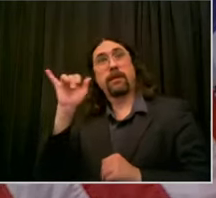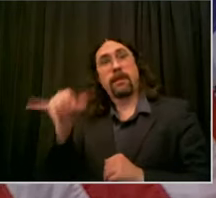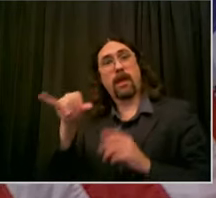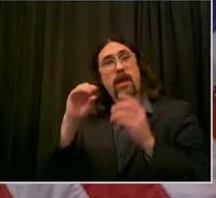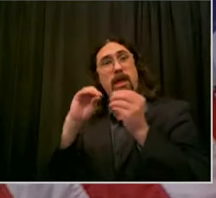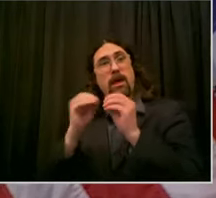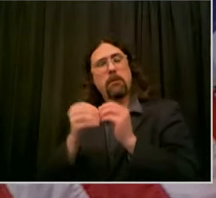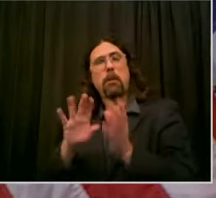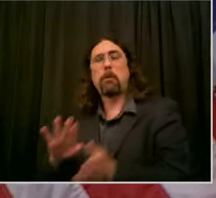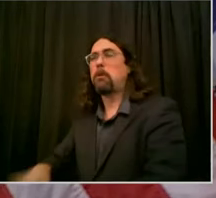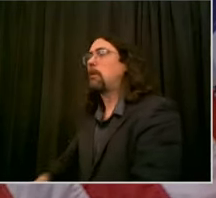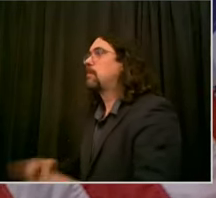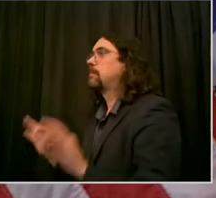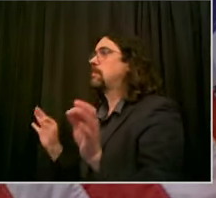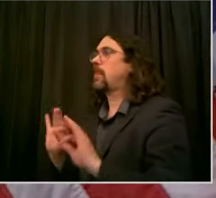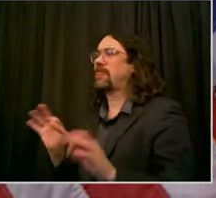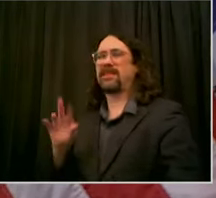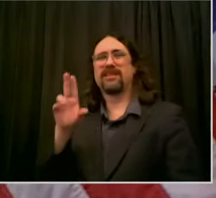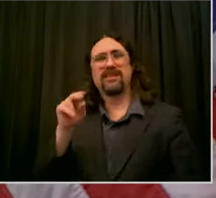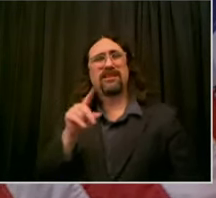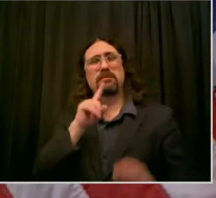Next, we have James from PIX 11.